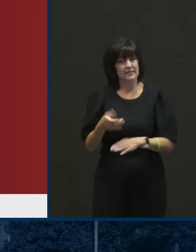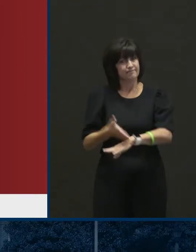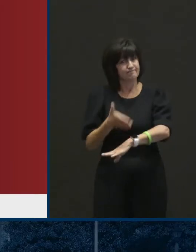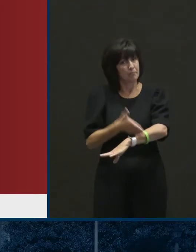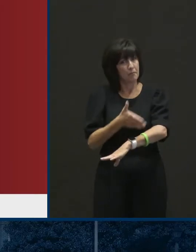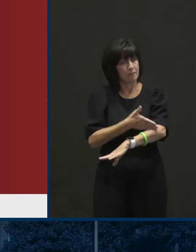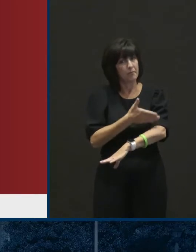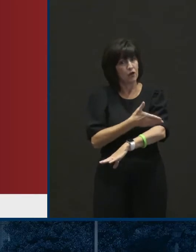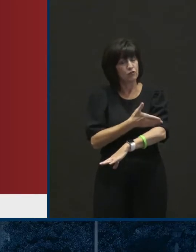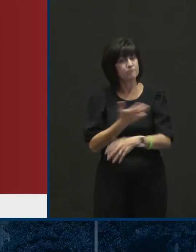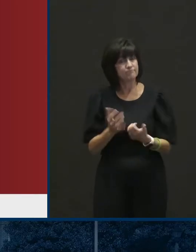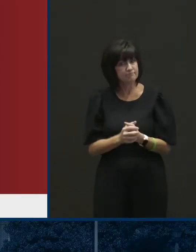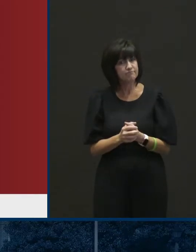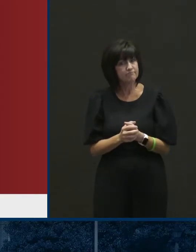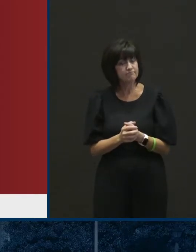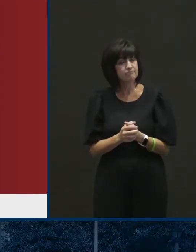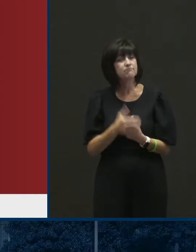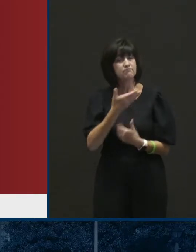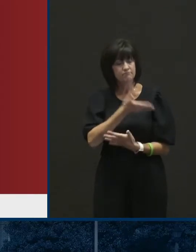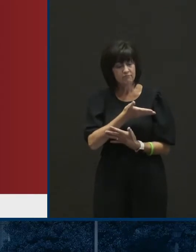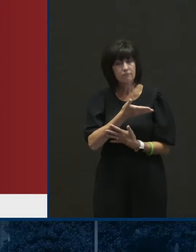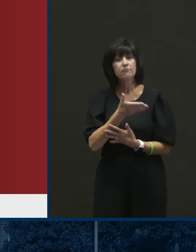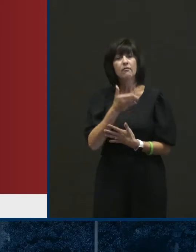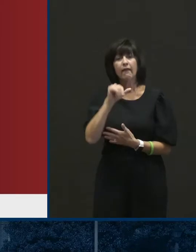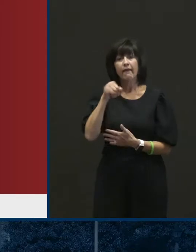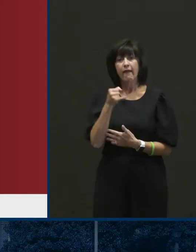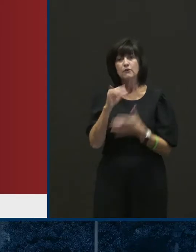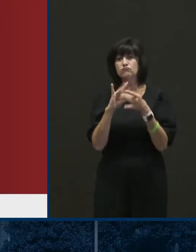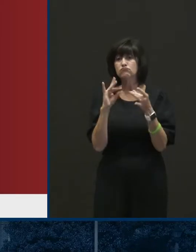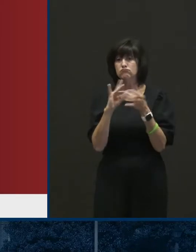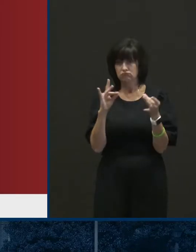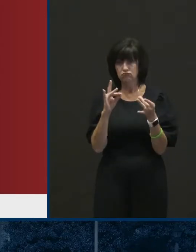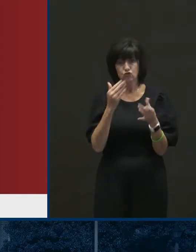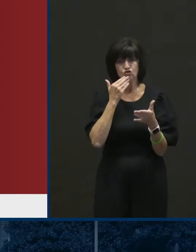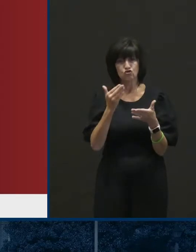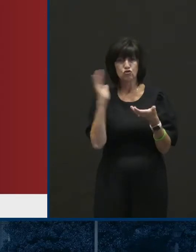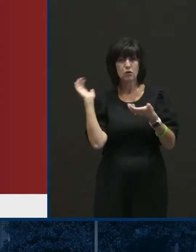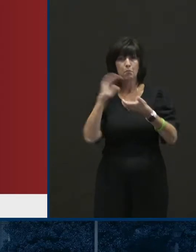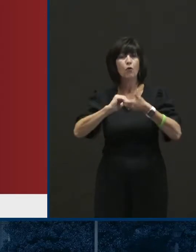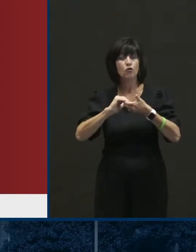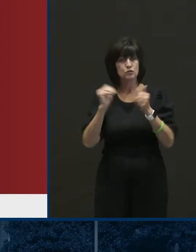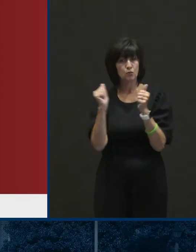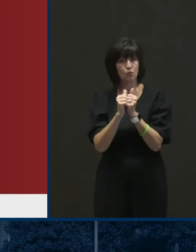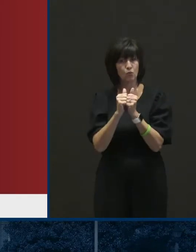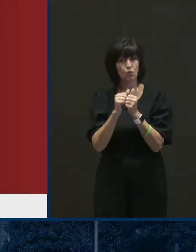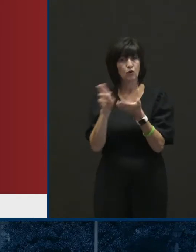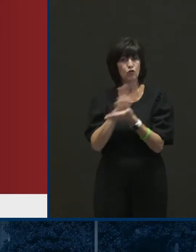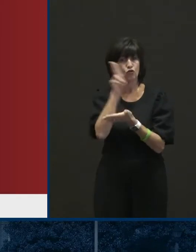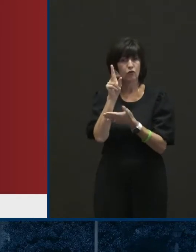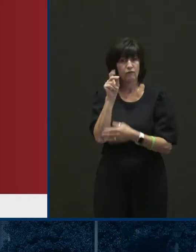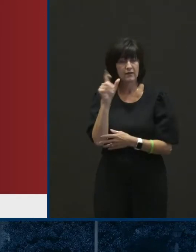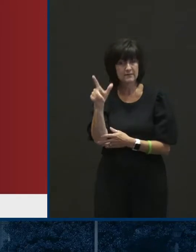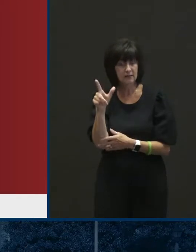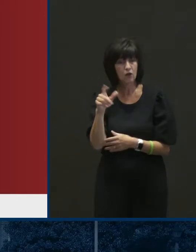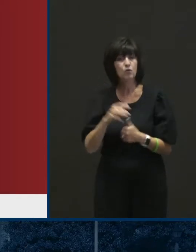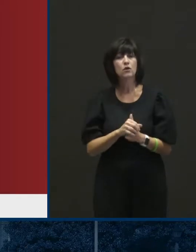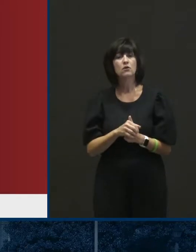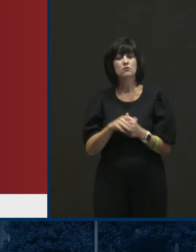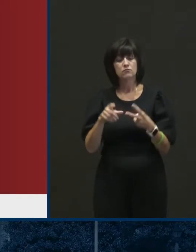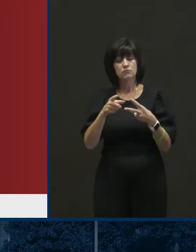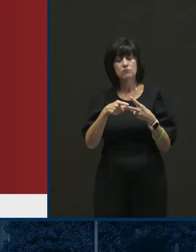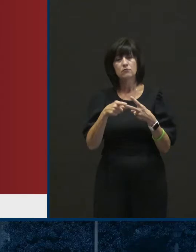we've got a good partnership, AJ, with University of Delaware and with the Newark Police in terms of off-campus